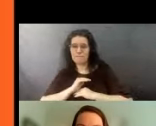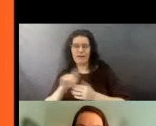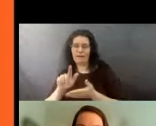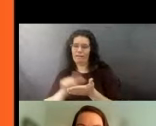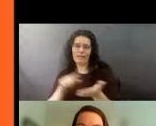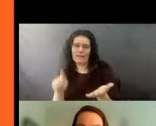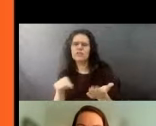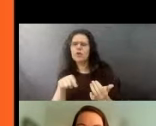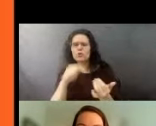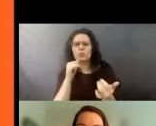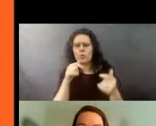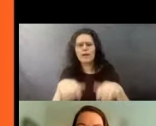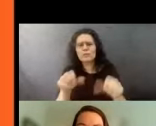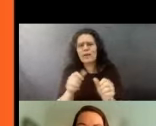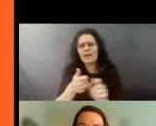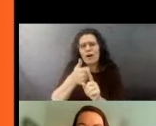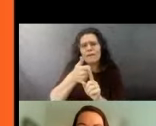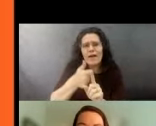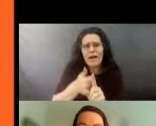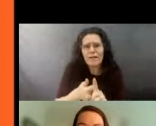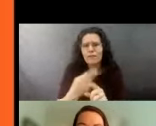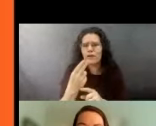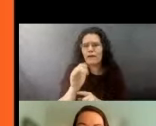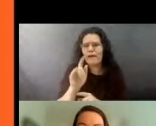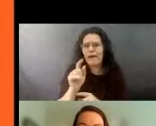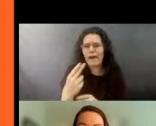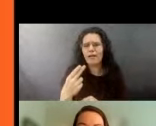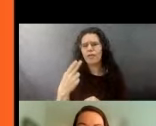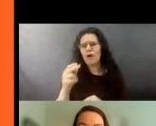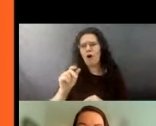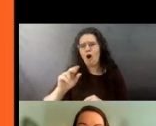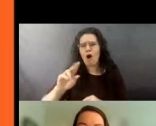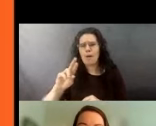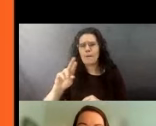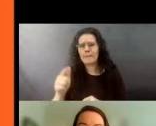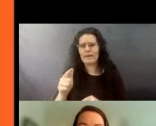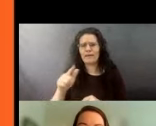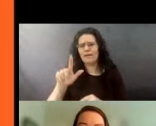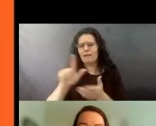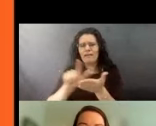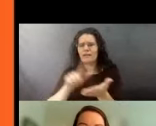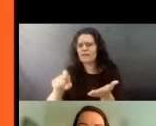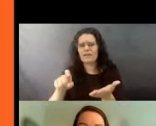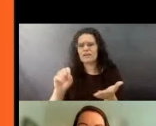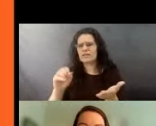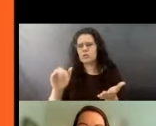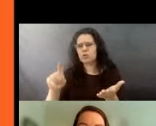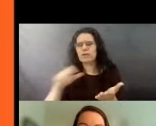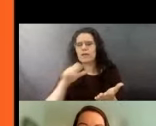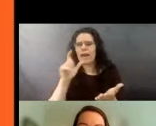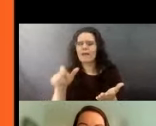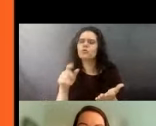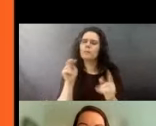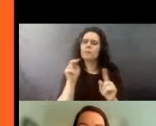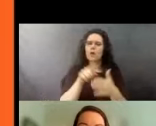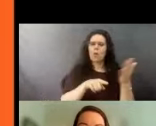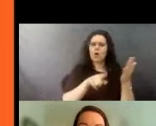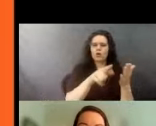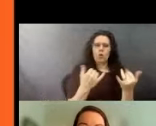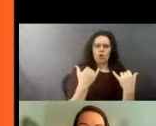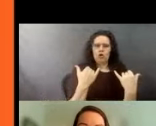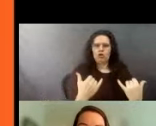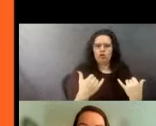harming legal need and social need. So where do you start with your data sets? Look at the existing data sets that you have in the EHR